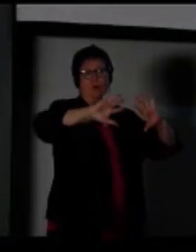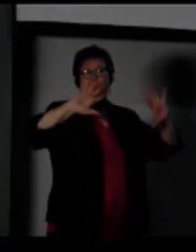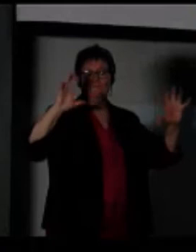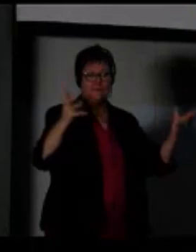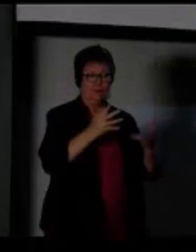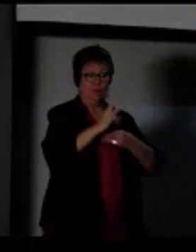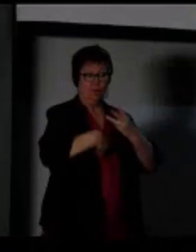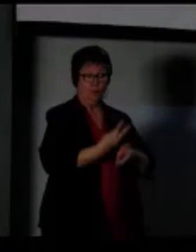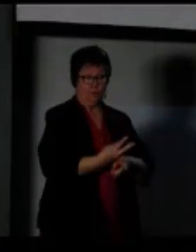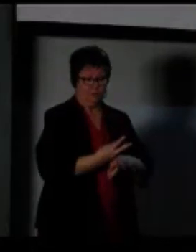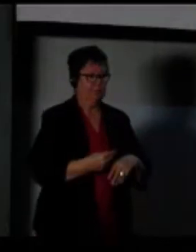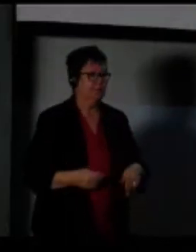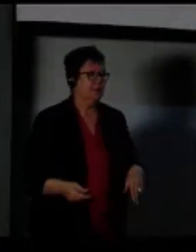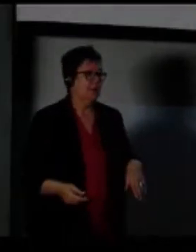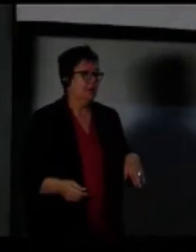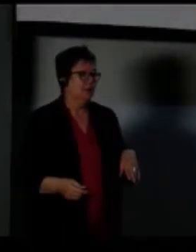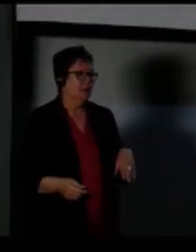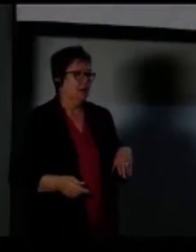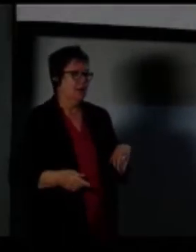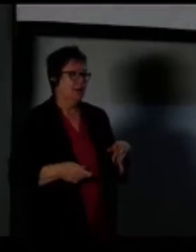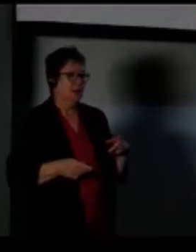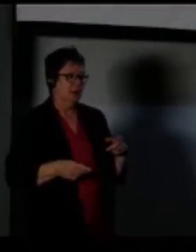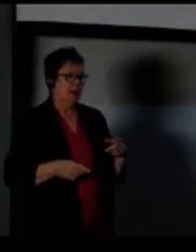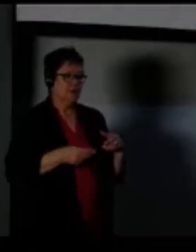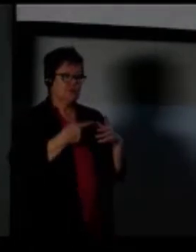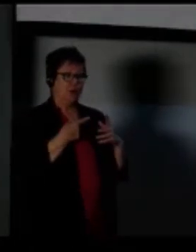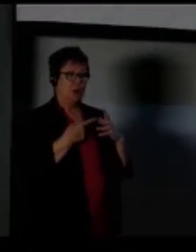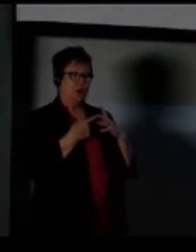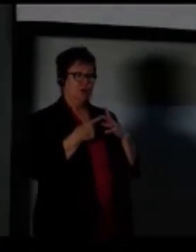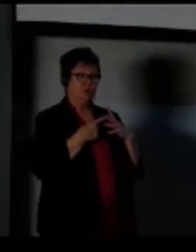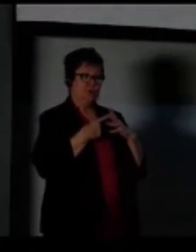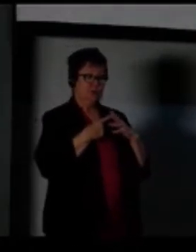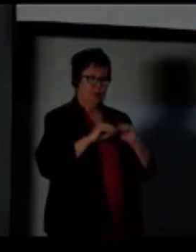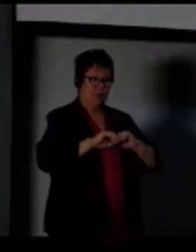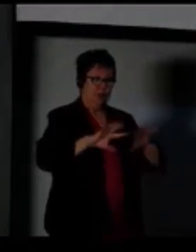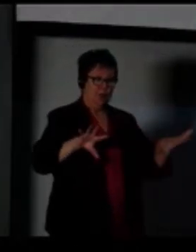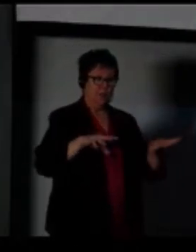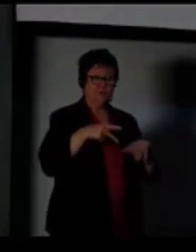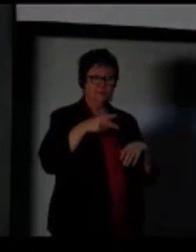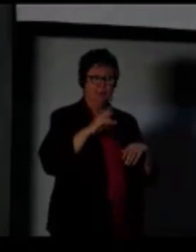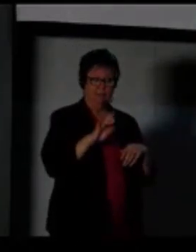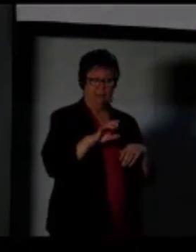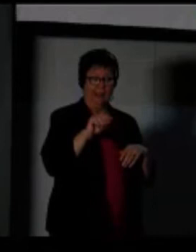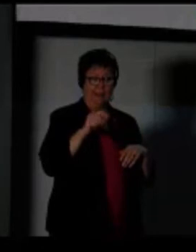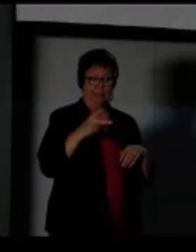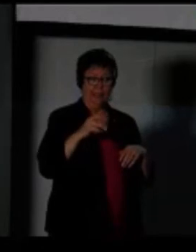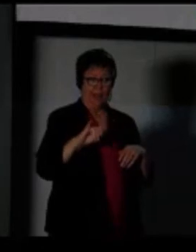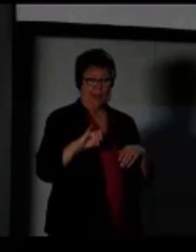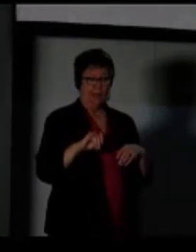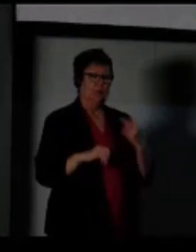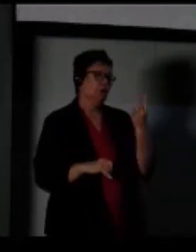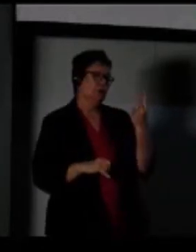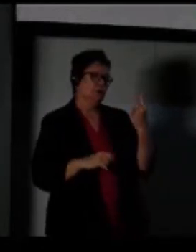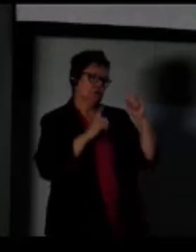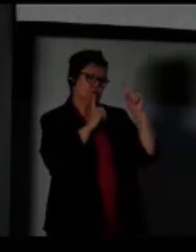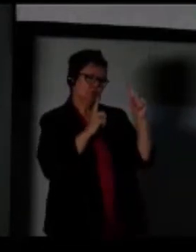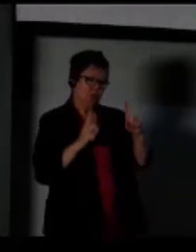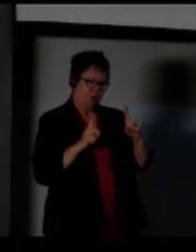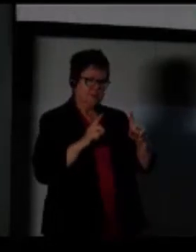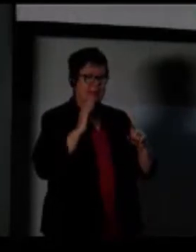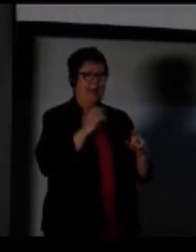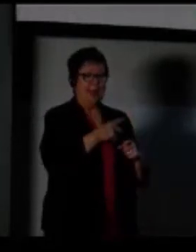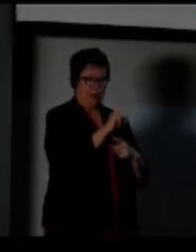So when we launched a public API, we had two main goals. One was to give our data away to